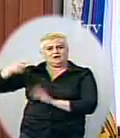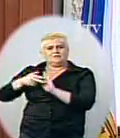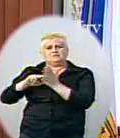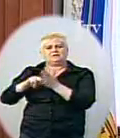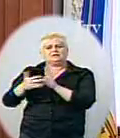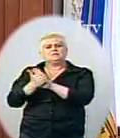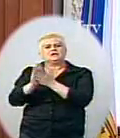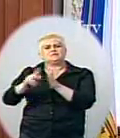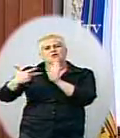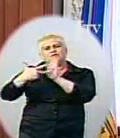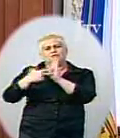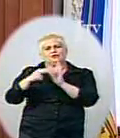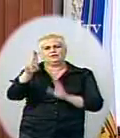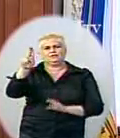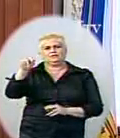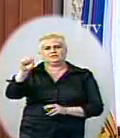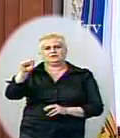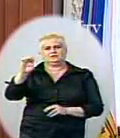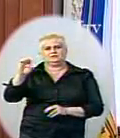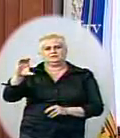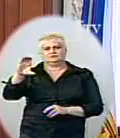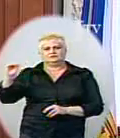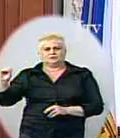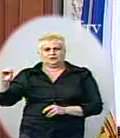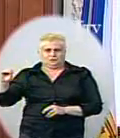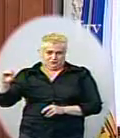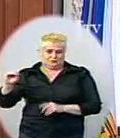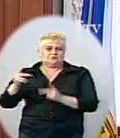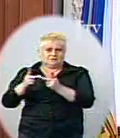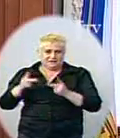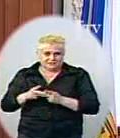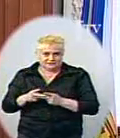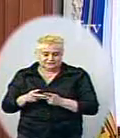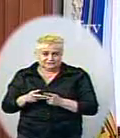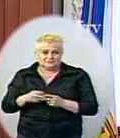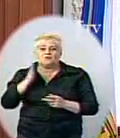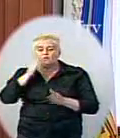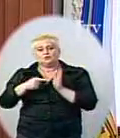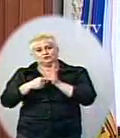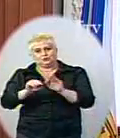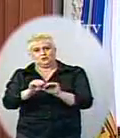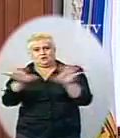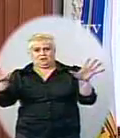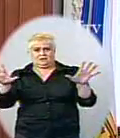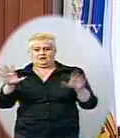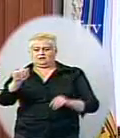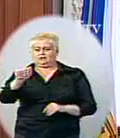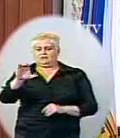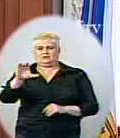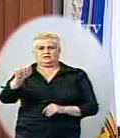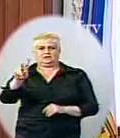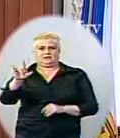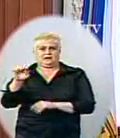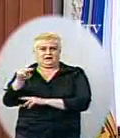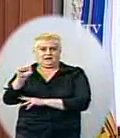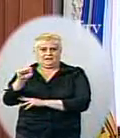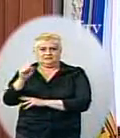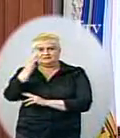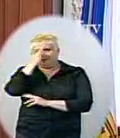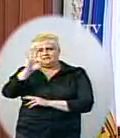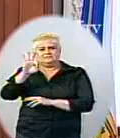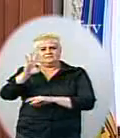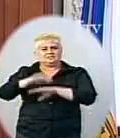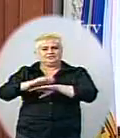Site. This designation will entrench the important role the Acadians played in our history for